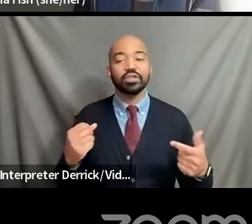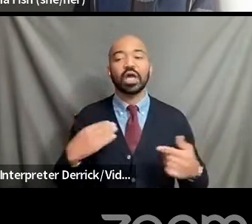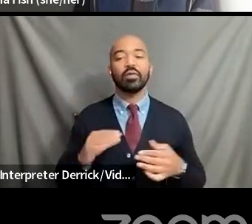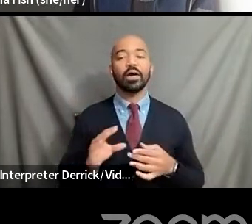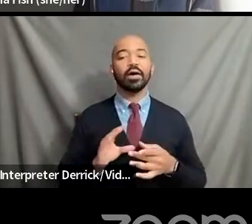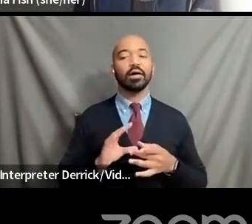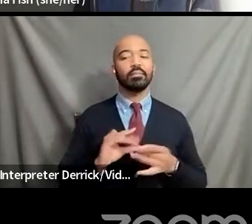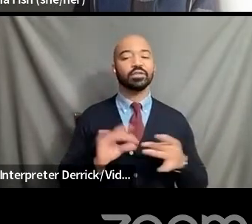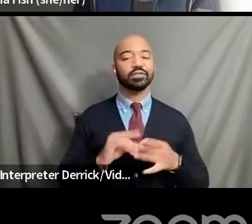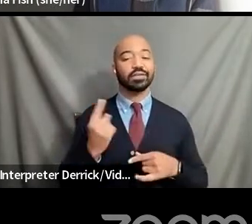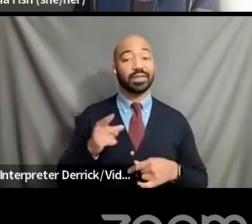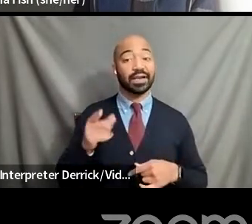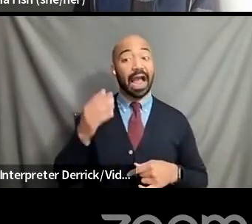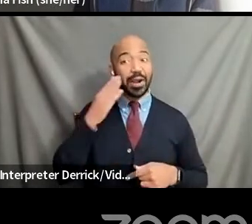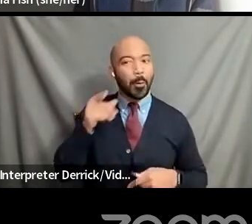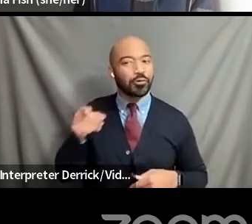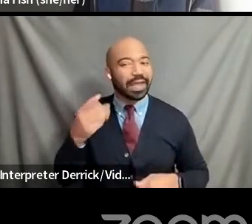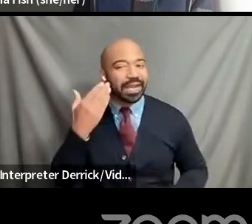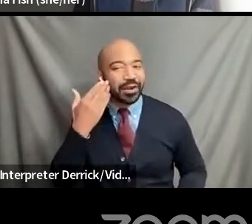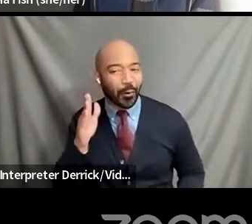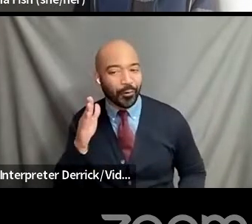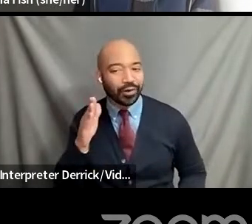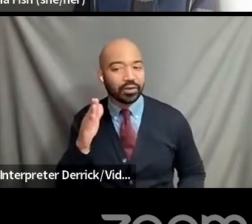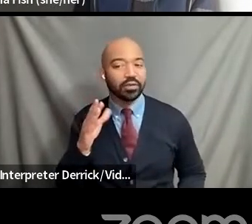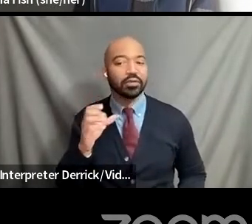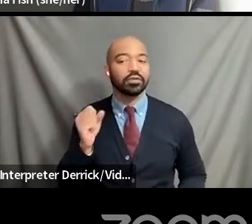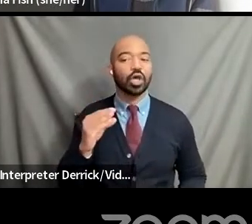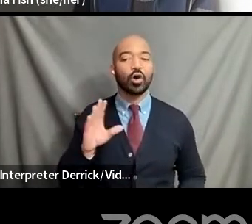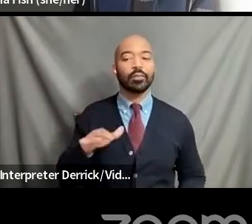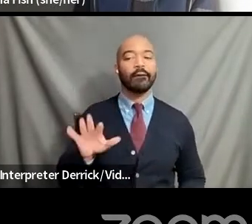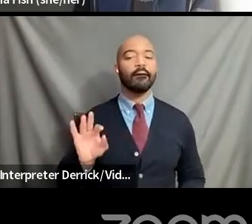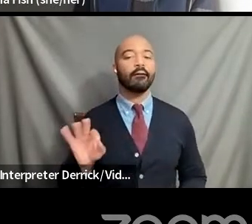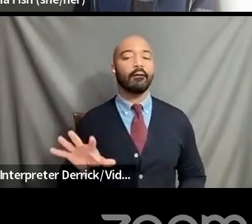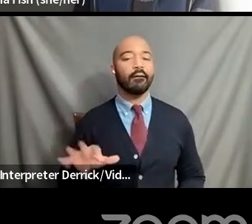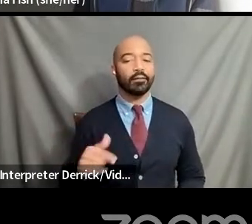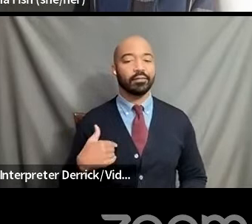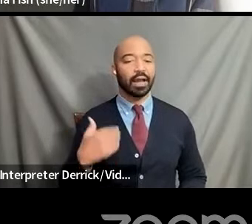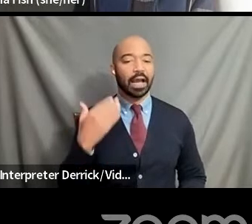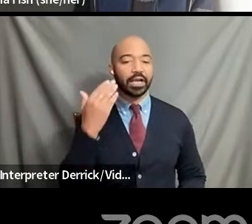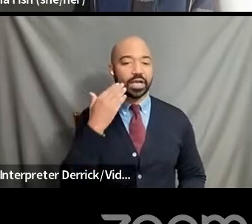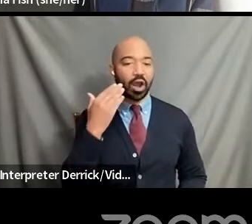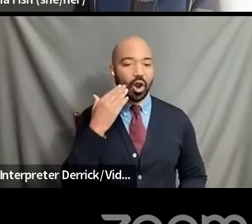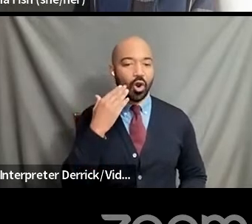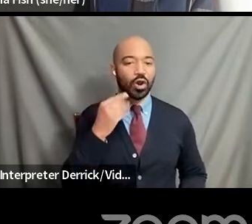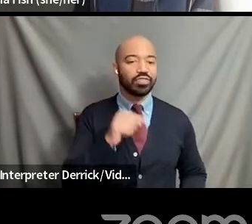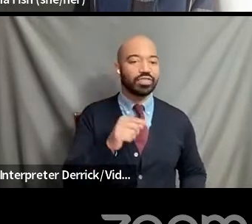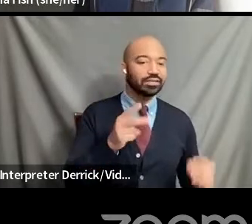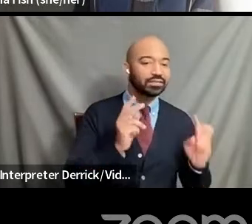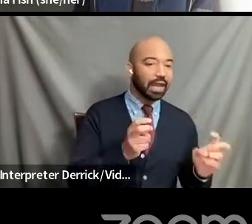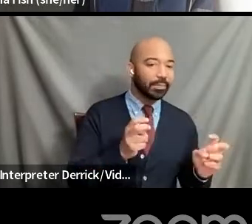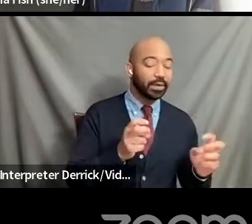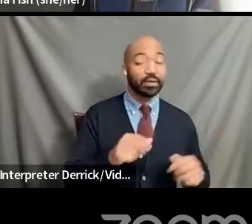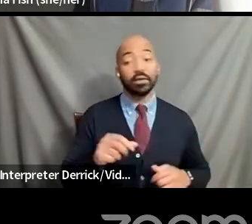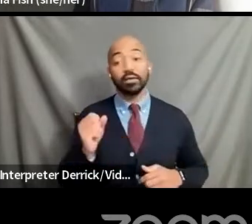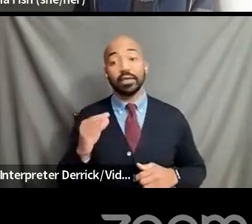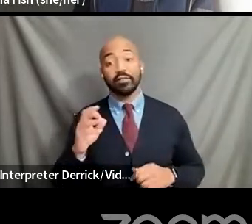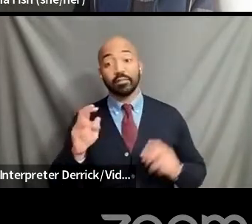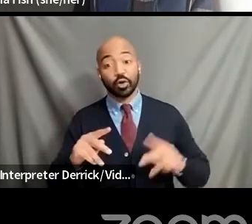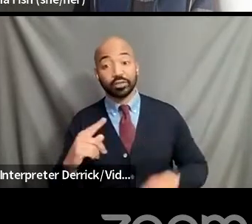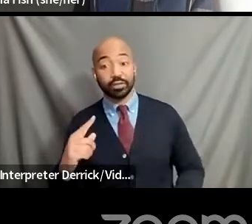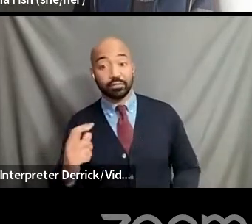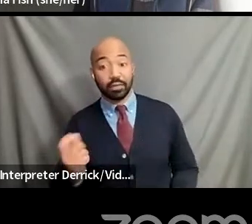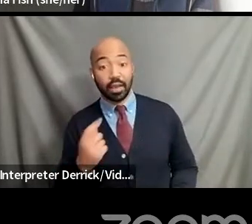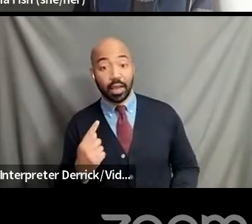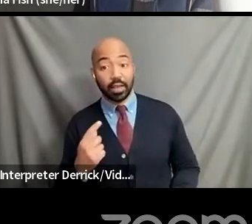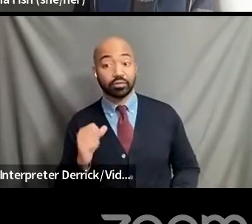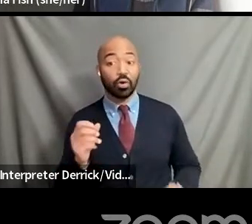that they didn't know, just to say, oh, well, now I know that I know this topic. So if somebody asks me, or if